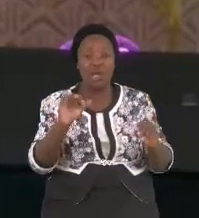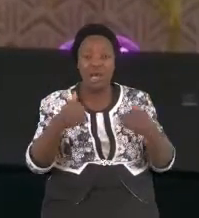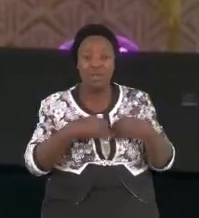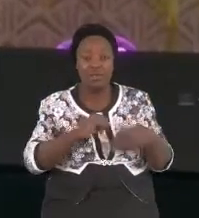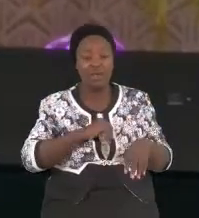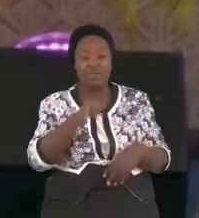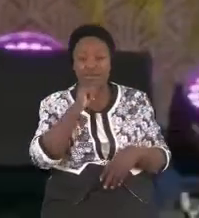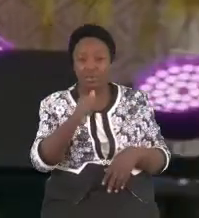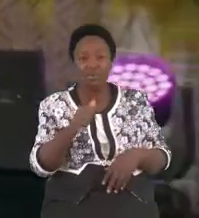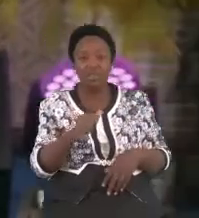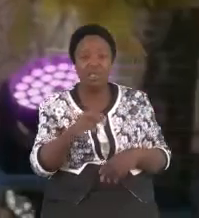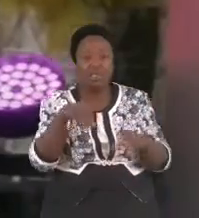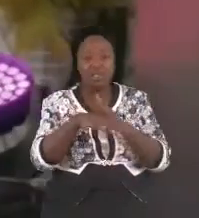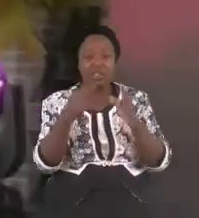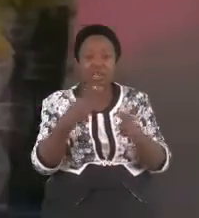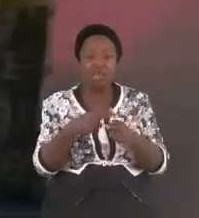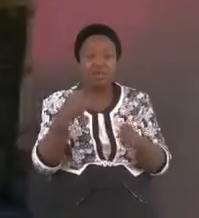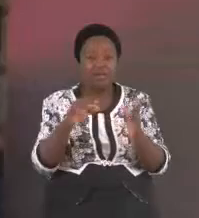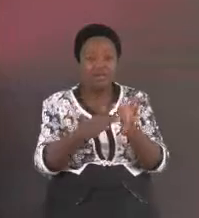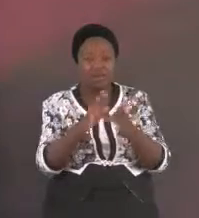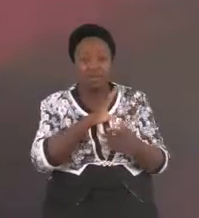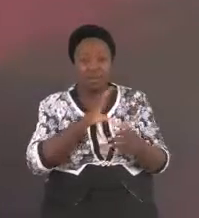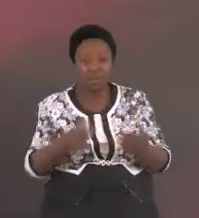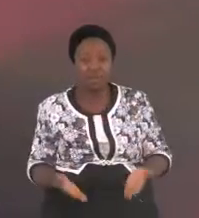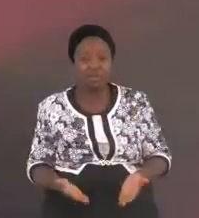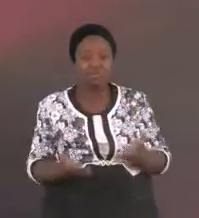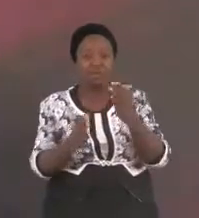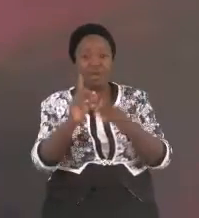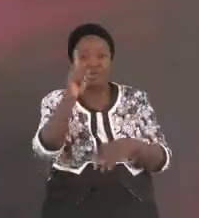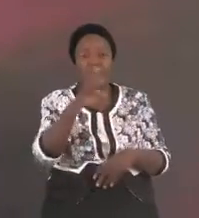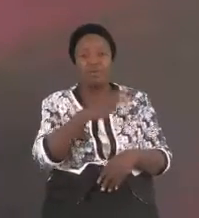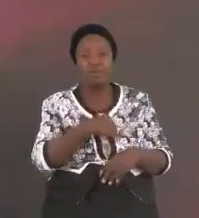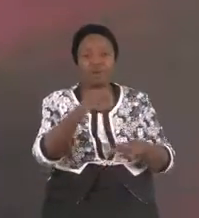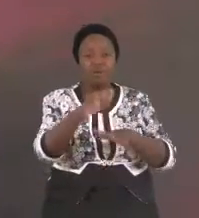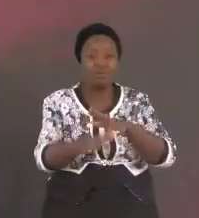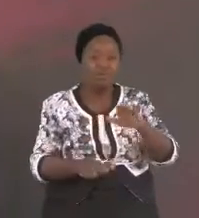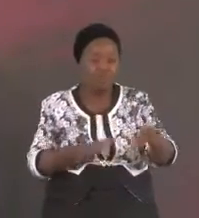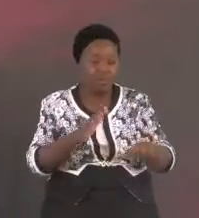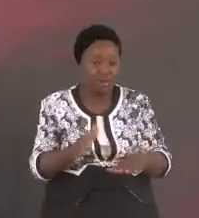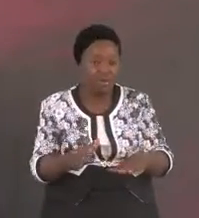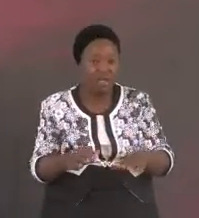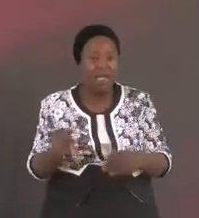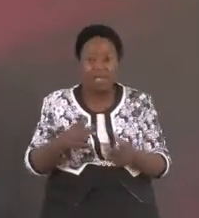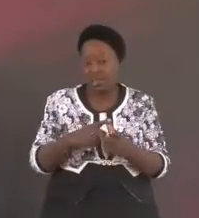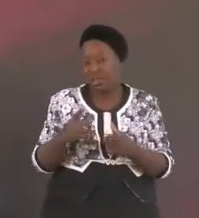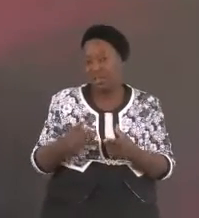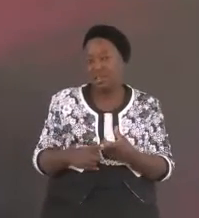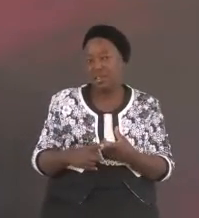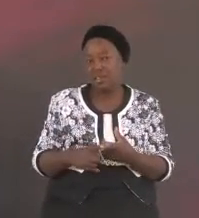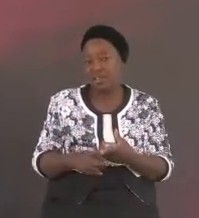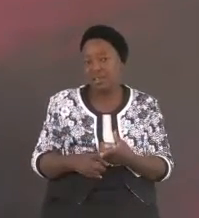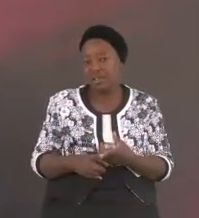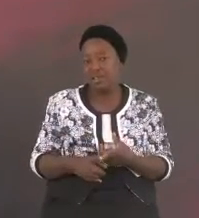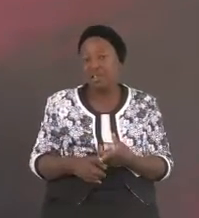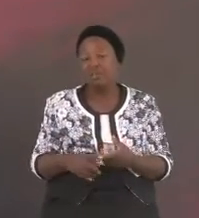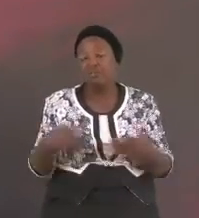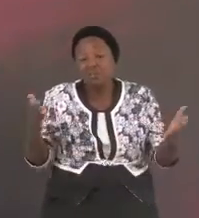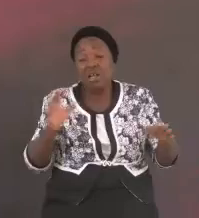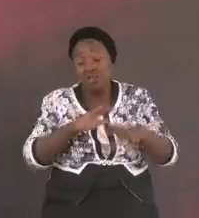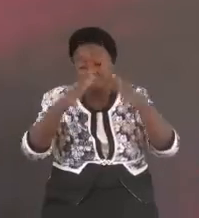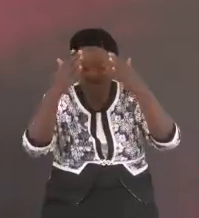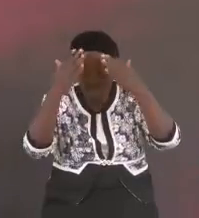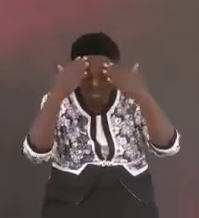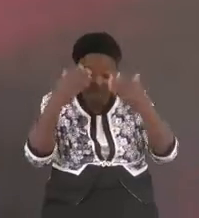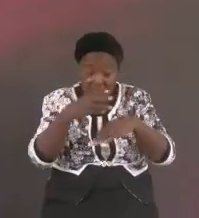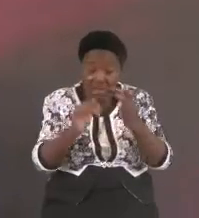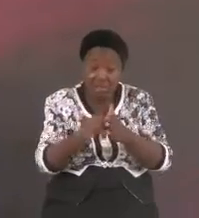apollo said that he said i hear that on his new all i know is what john said more than 10